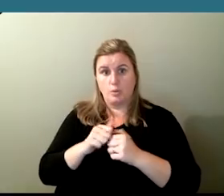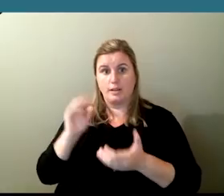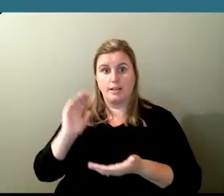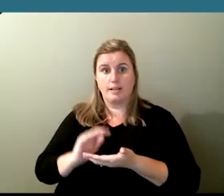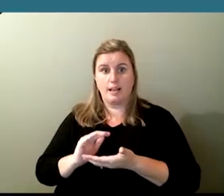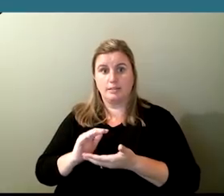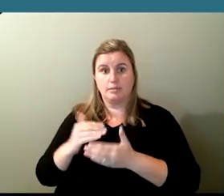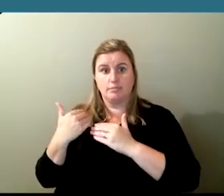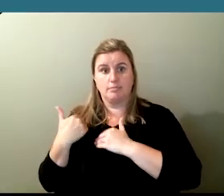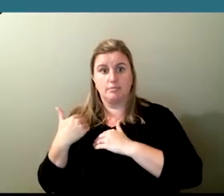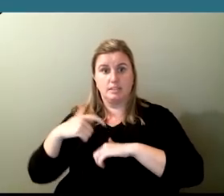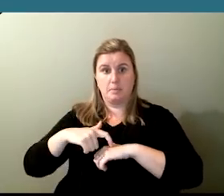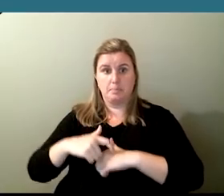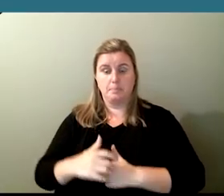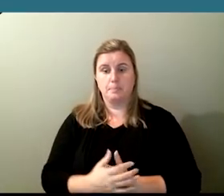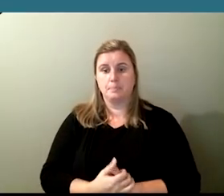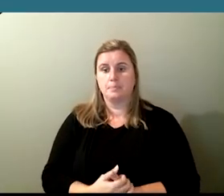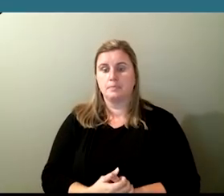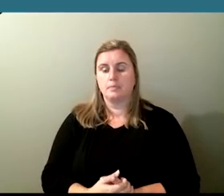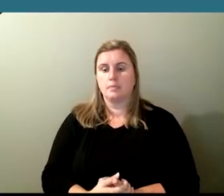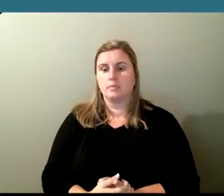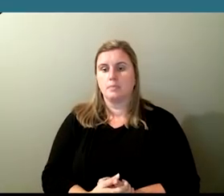time. So for example, for